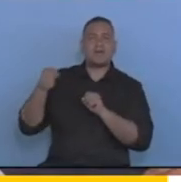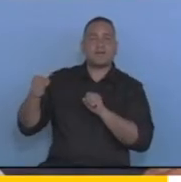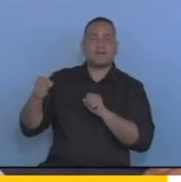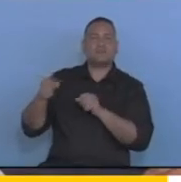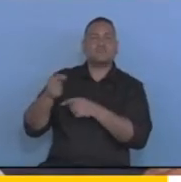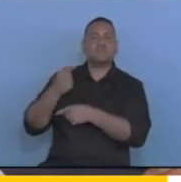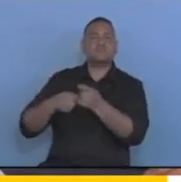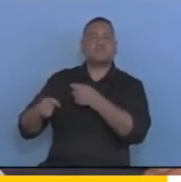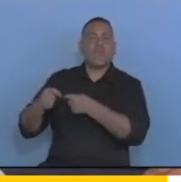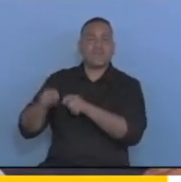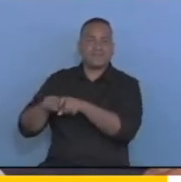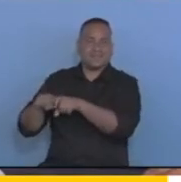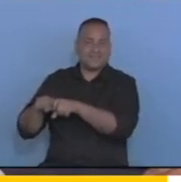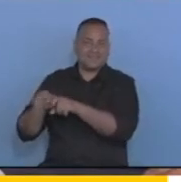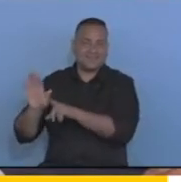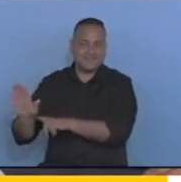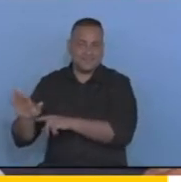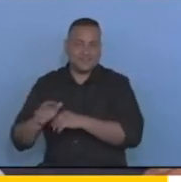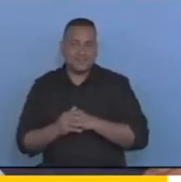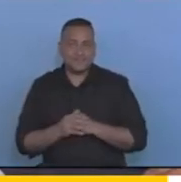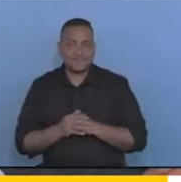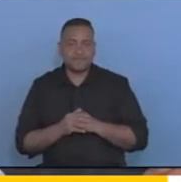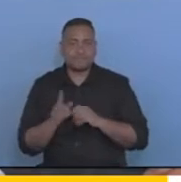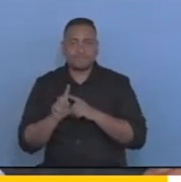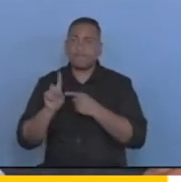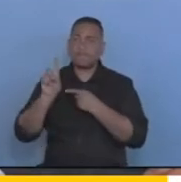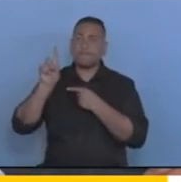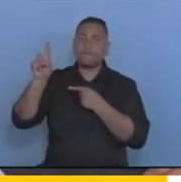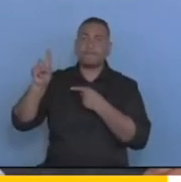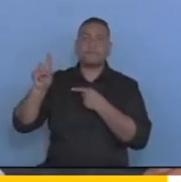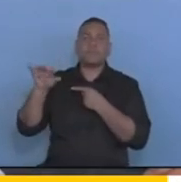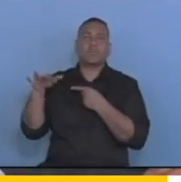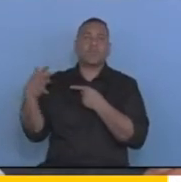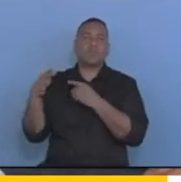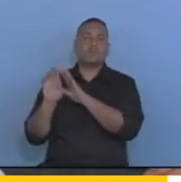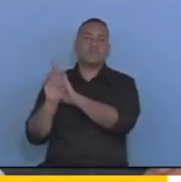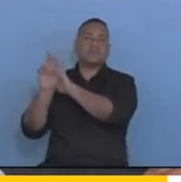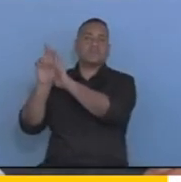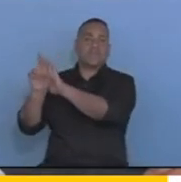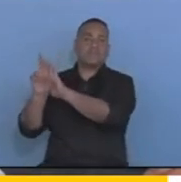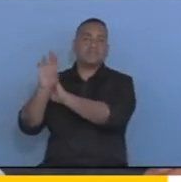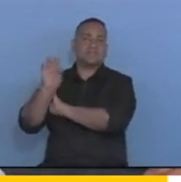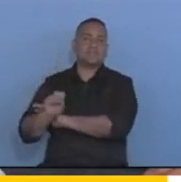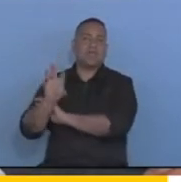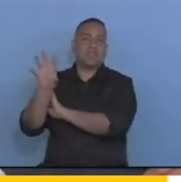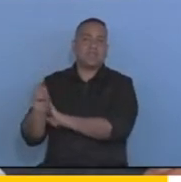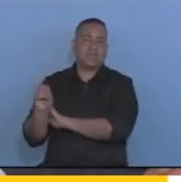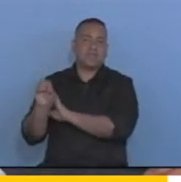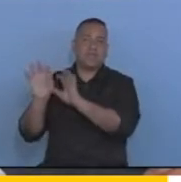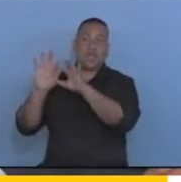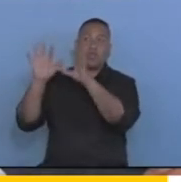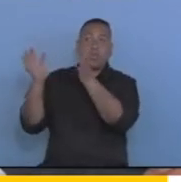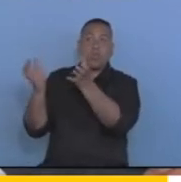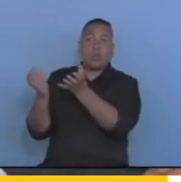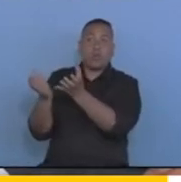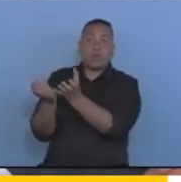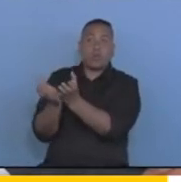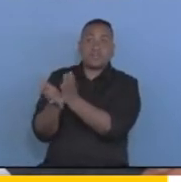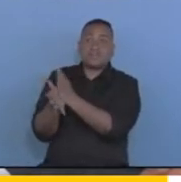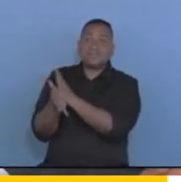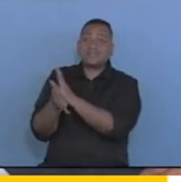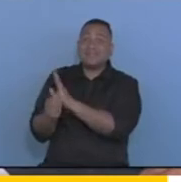external competition, to be selecting or representing South Africa at the World Skills in Abu Dhabi.